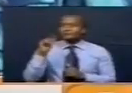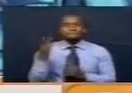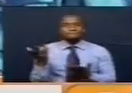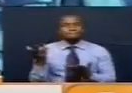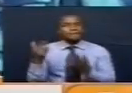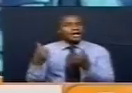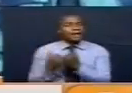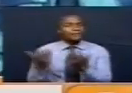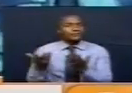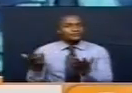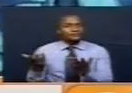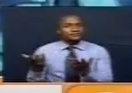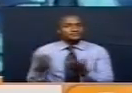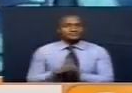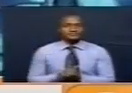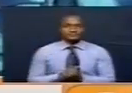latest figures?